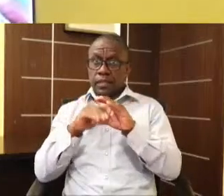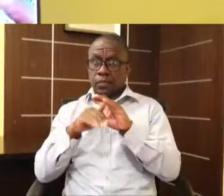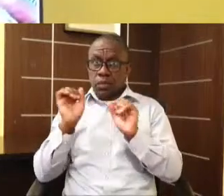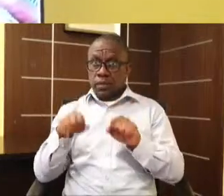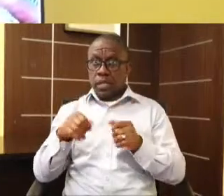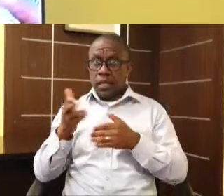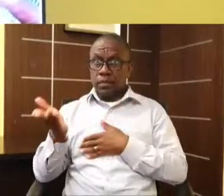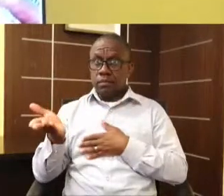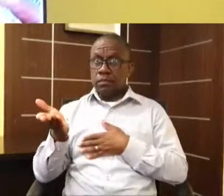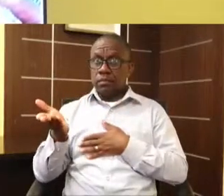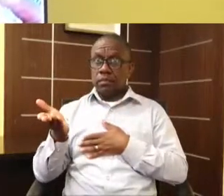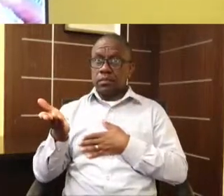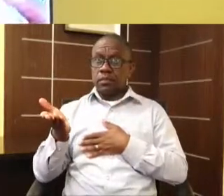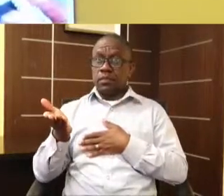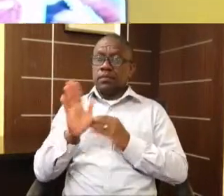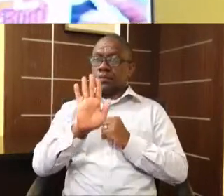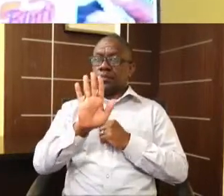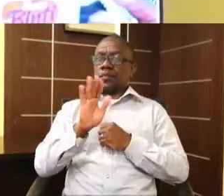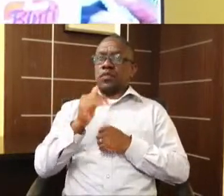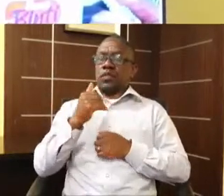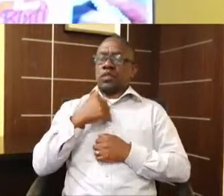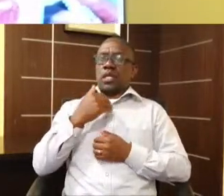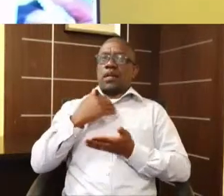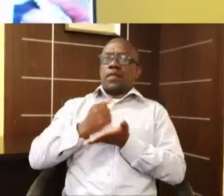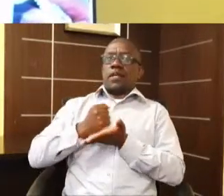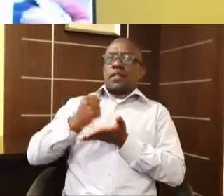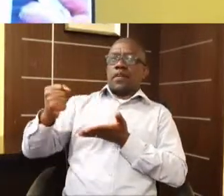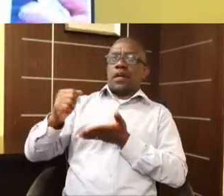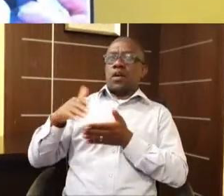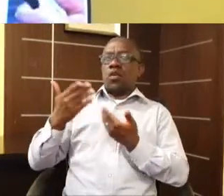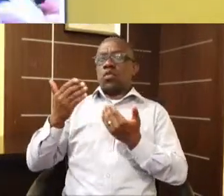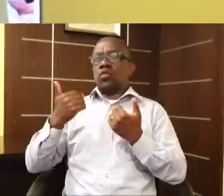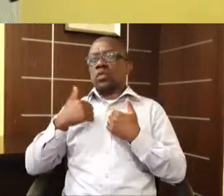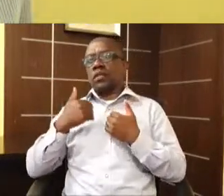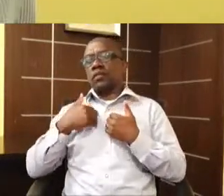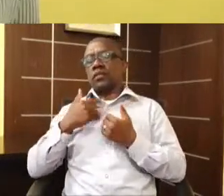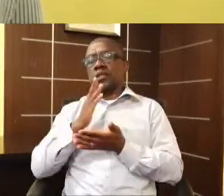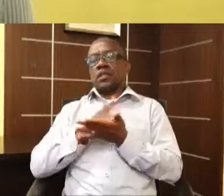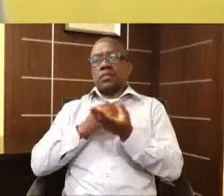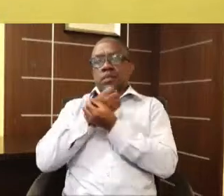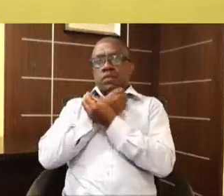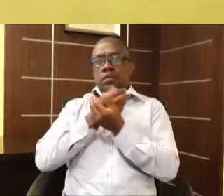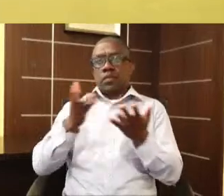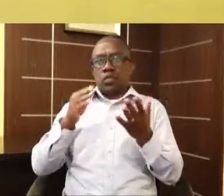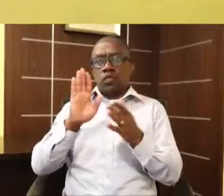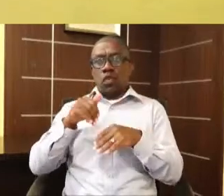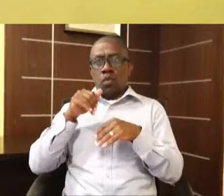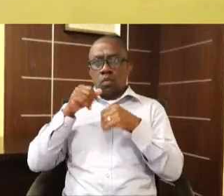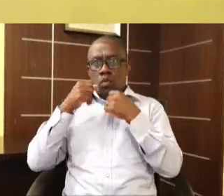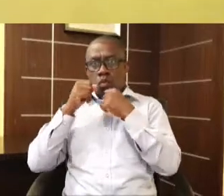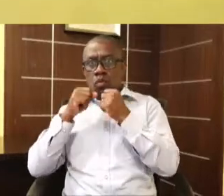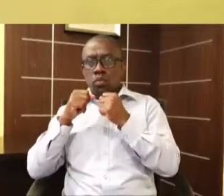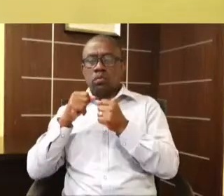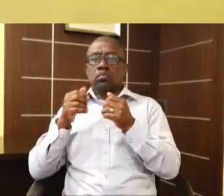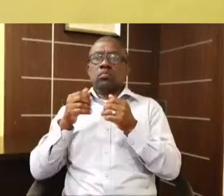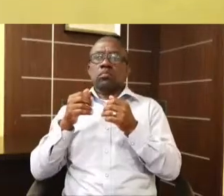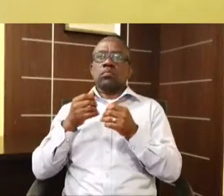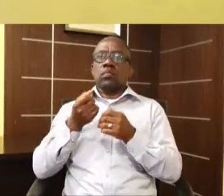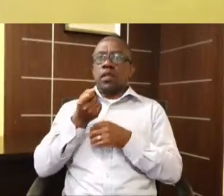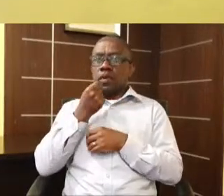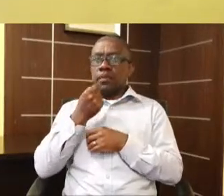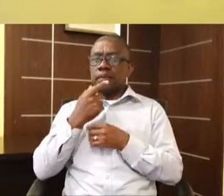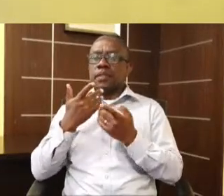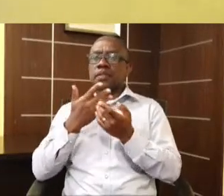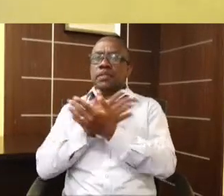Wait, okay, so you have been referred or you've gotten your information from Google, pharmacy,